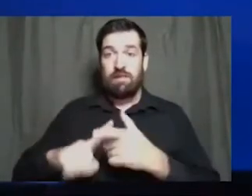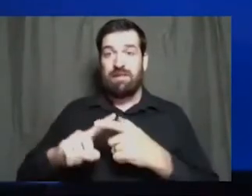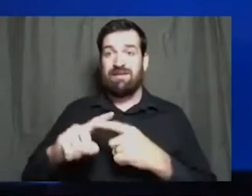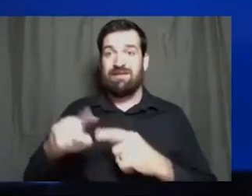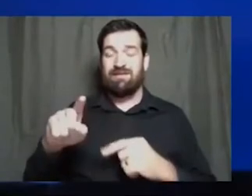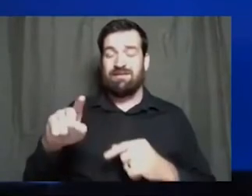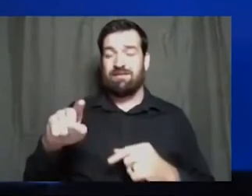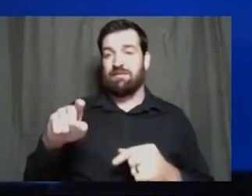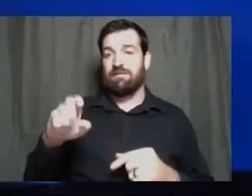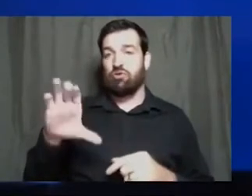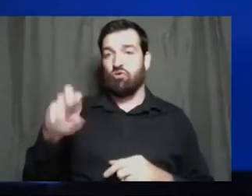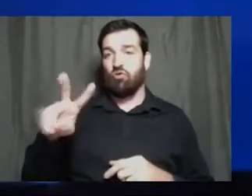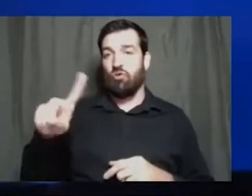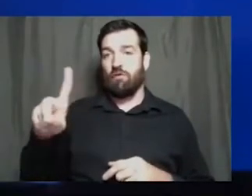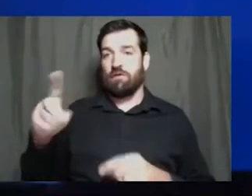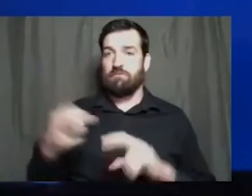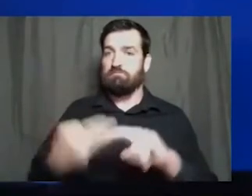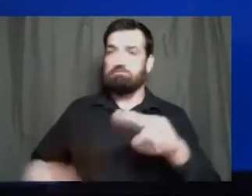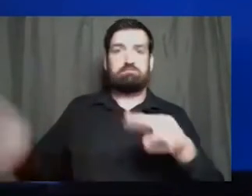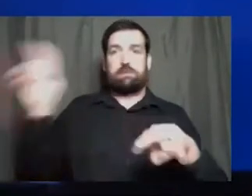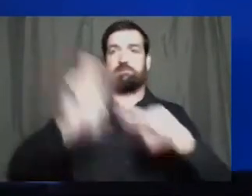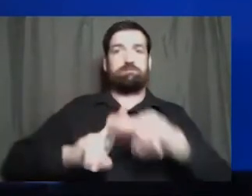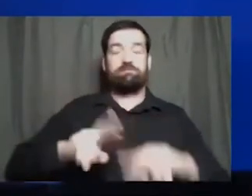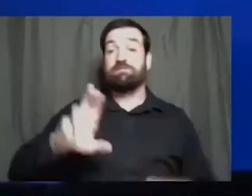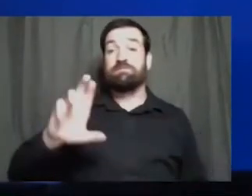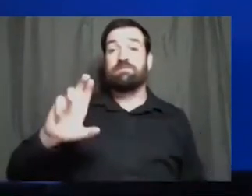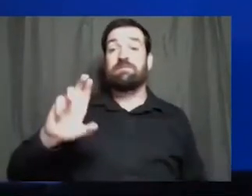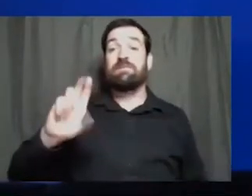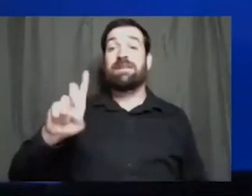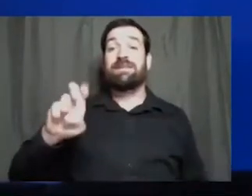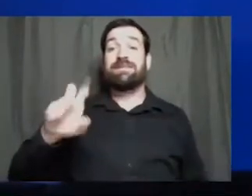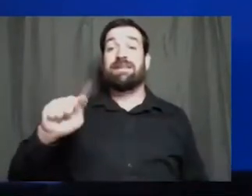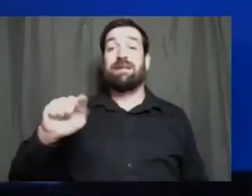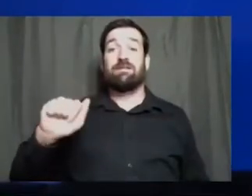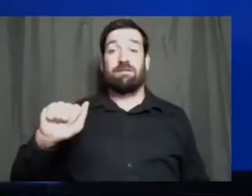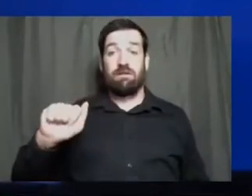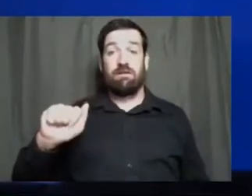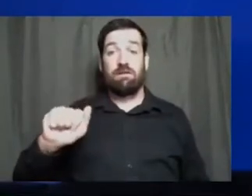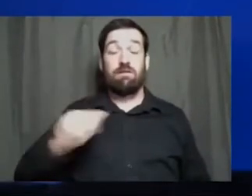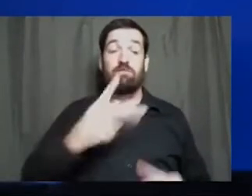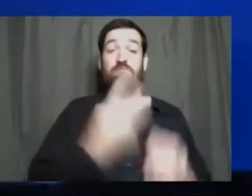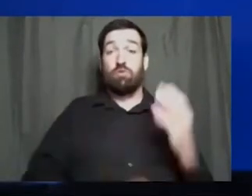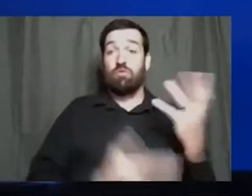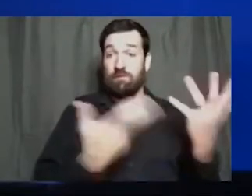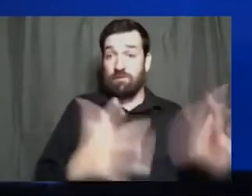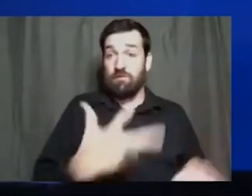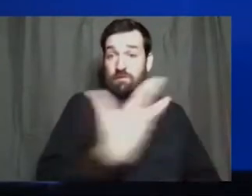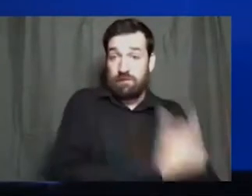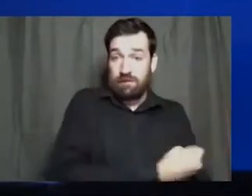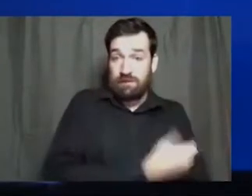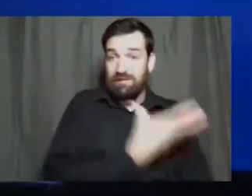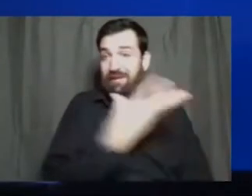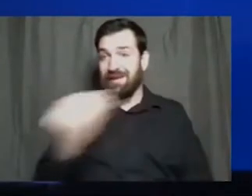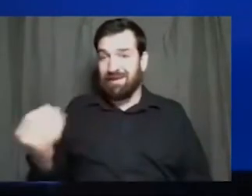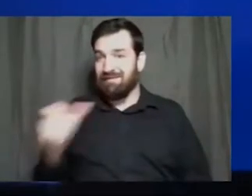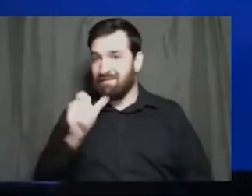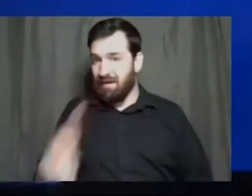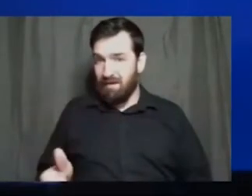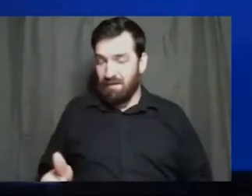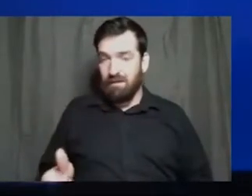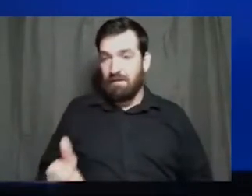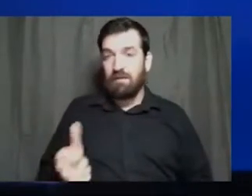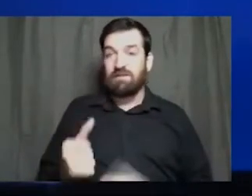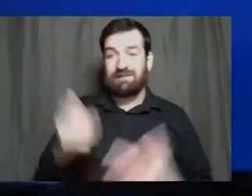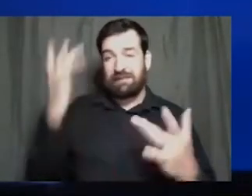and it was the Delta coronavirus that drove it. Both vaccinated and unvaccinated people getting sick. Fortunately, most of the people who